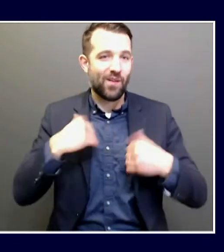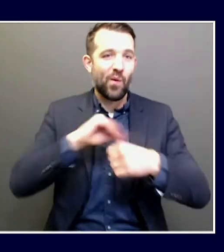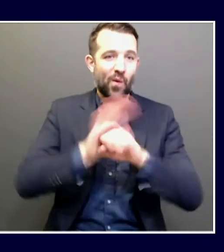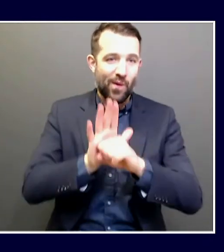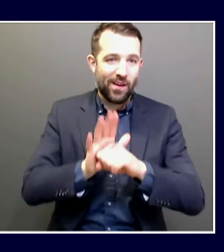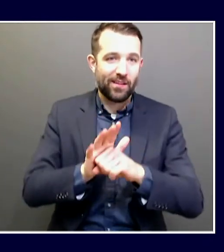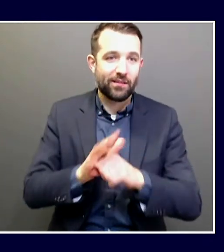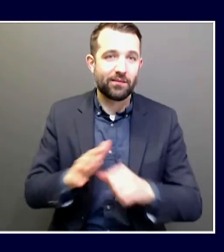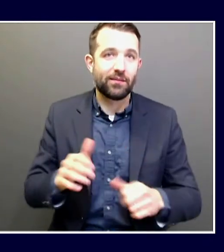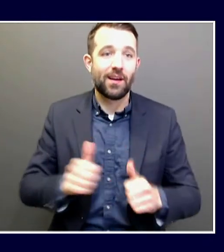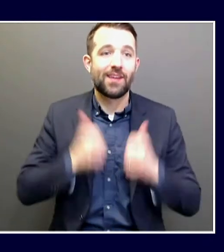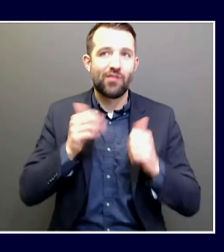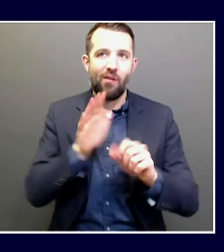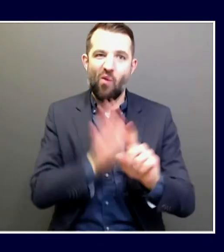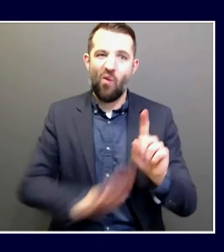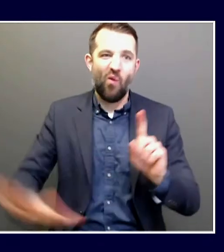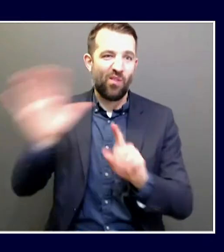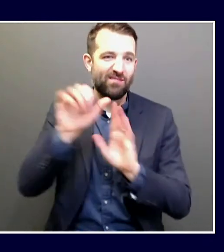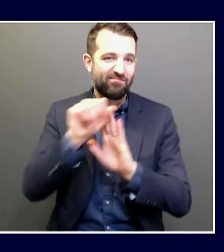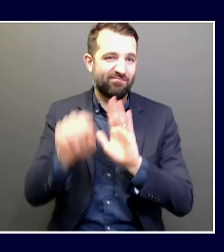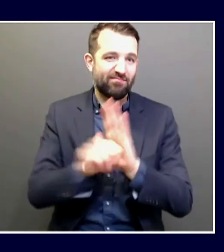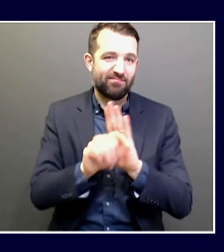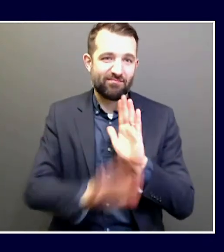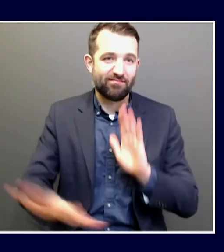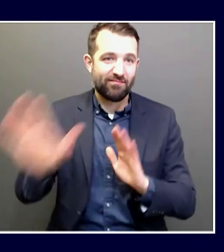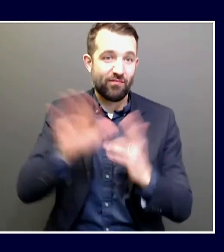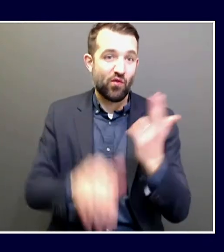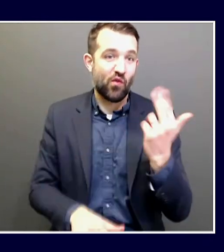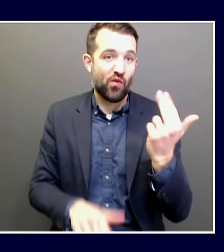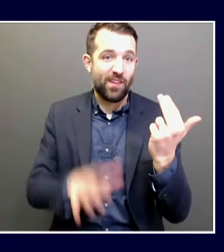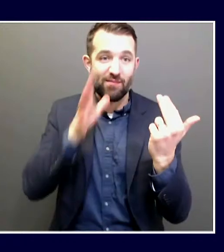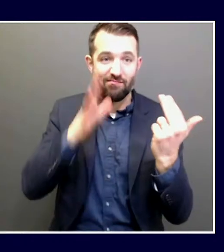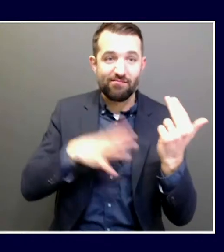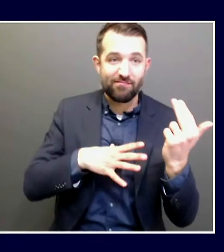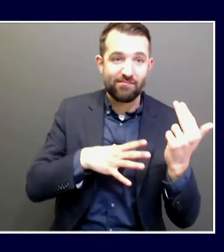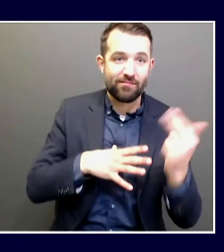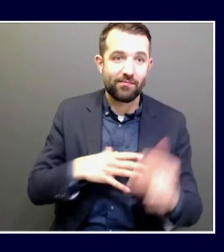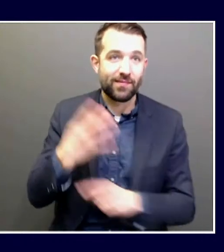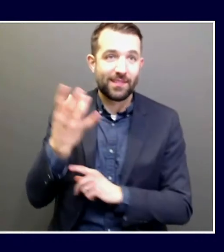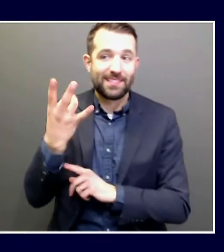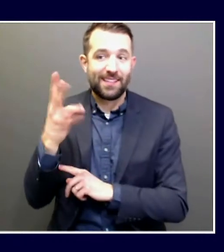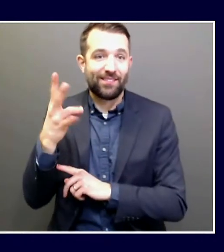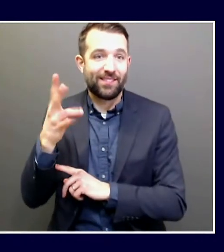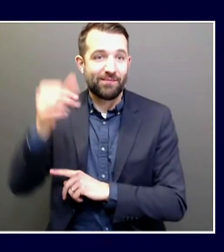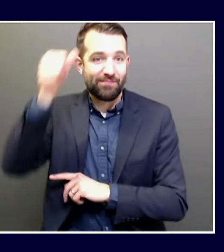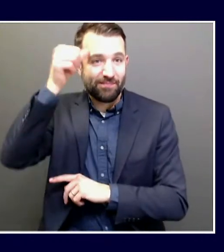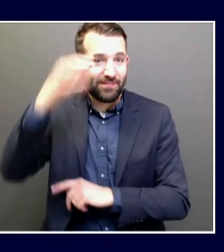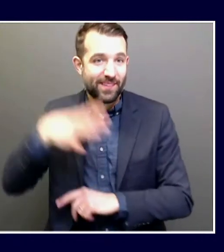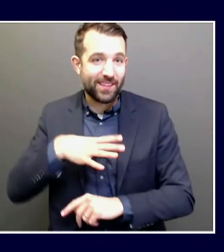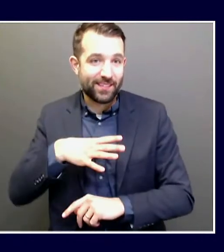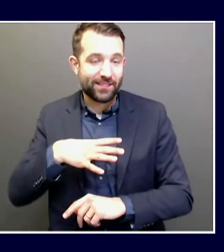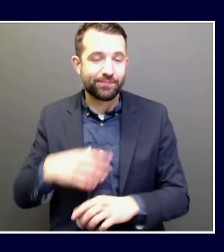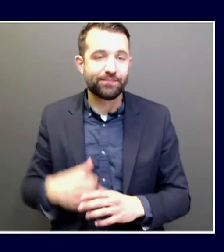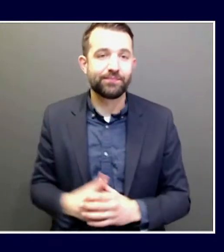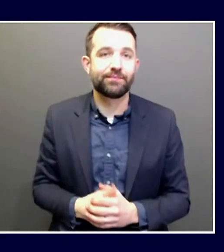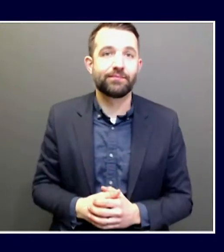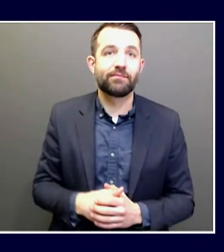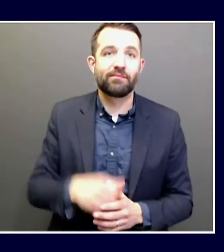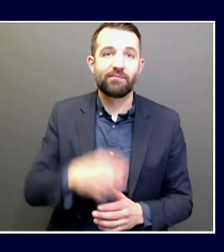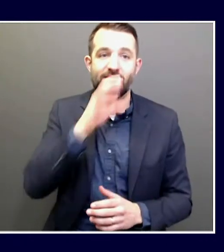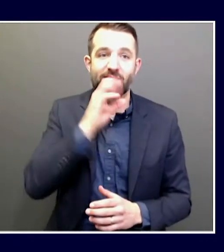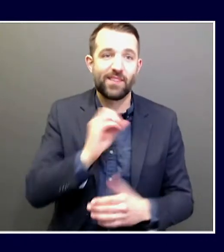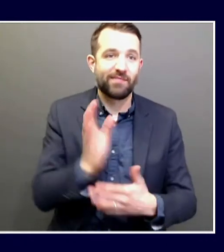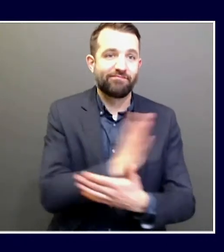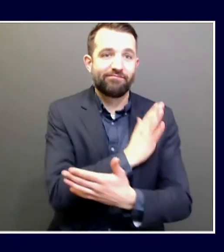Maine. 13 were women and 17 were men. They ranged in age from